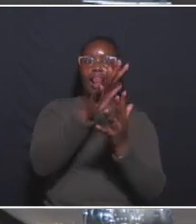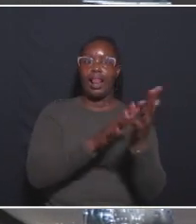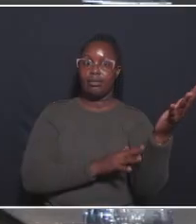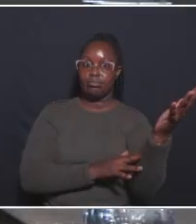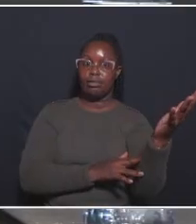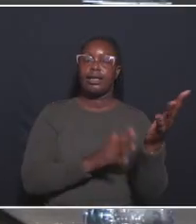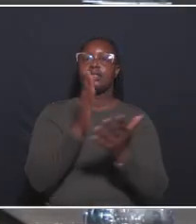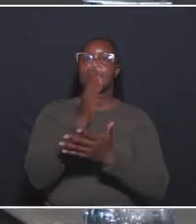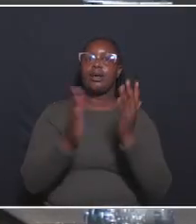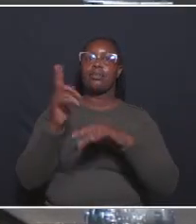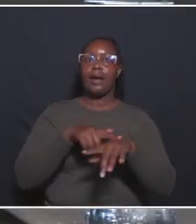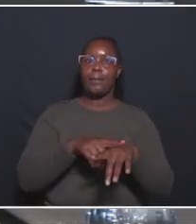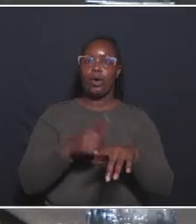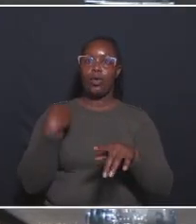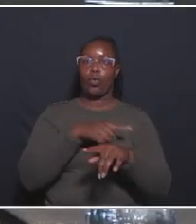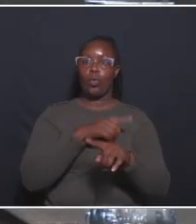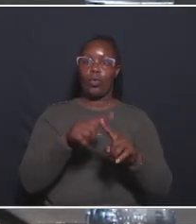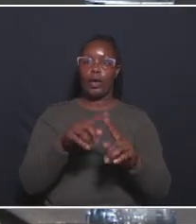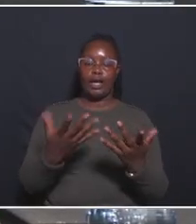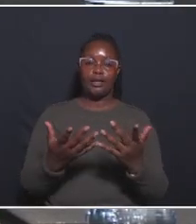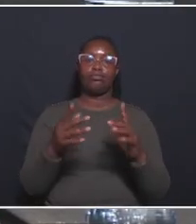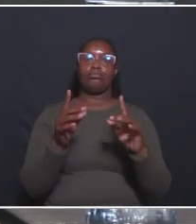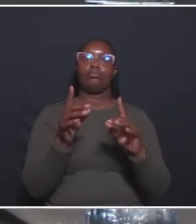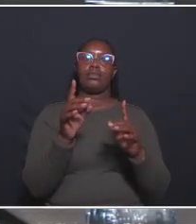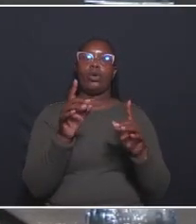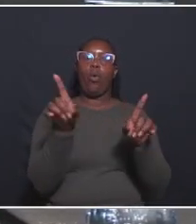script and you draw with the storyboard.